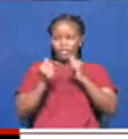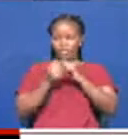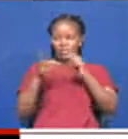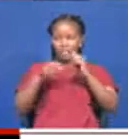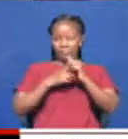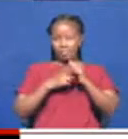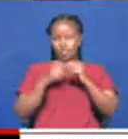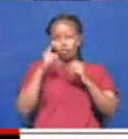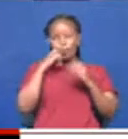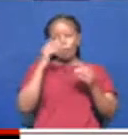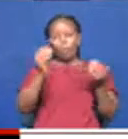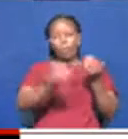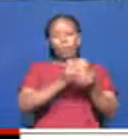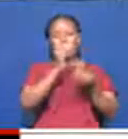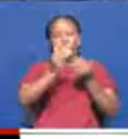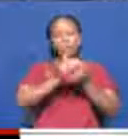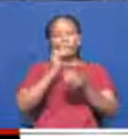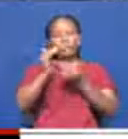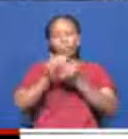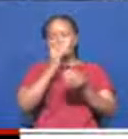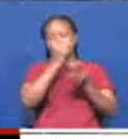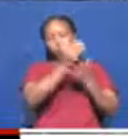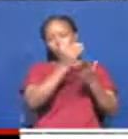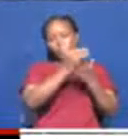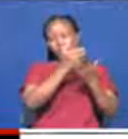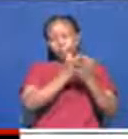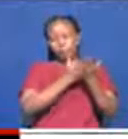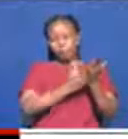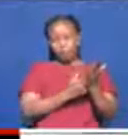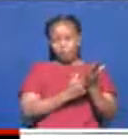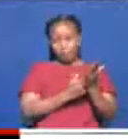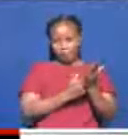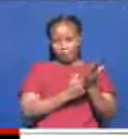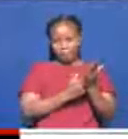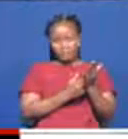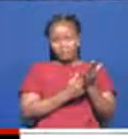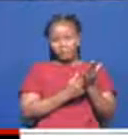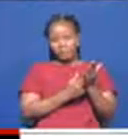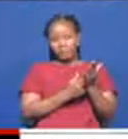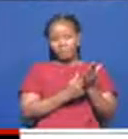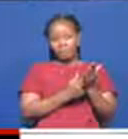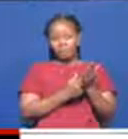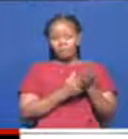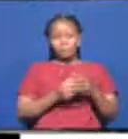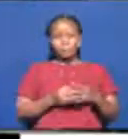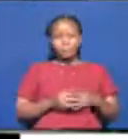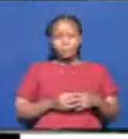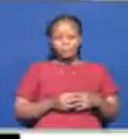home-based isolation and care program. Nancy Okware, Sunday Express.